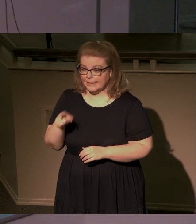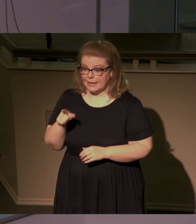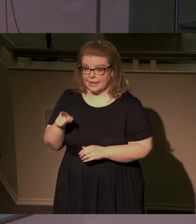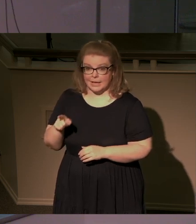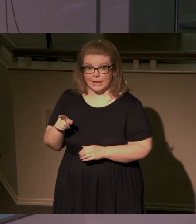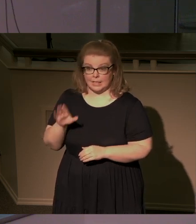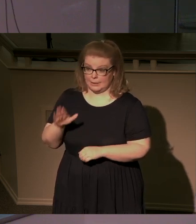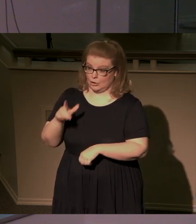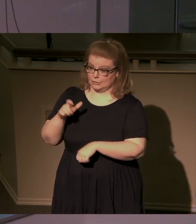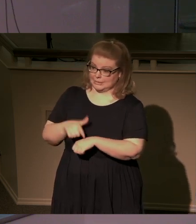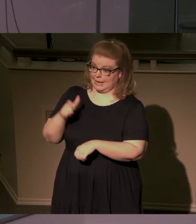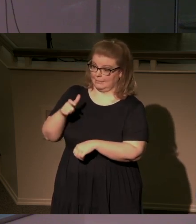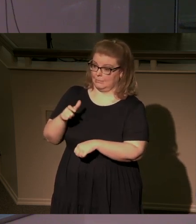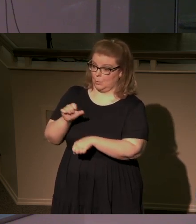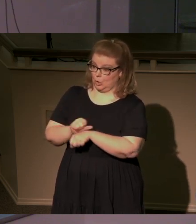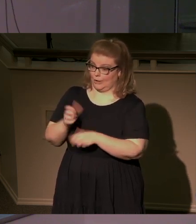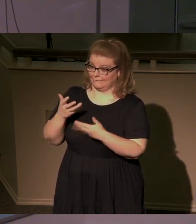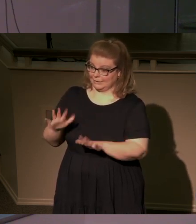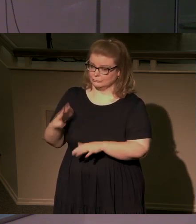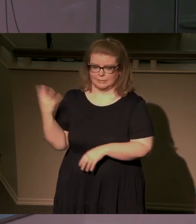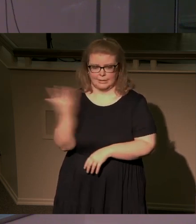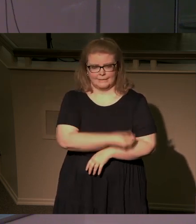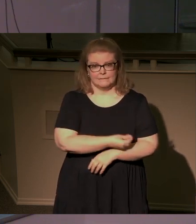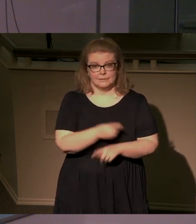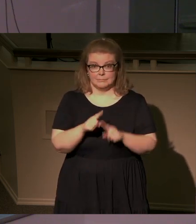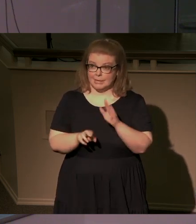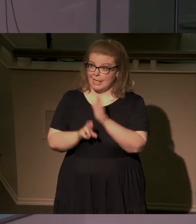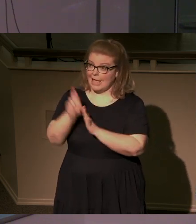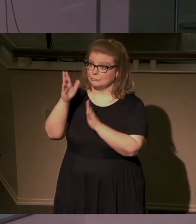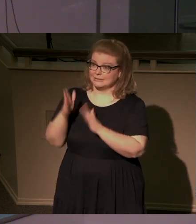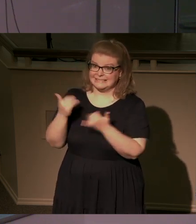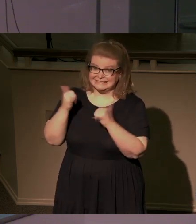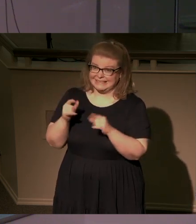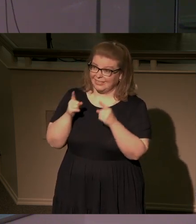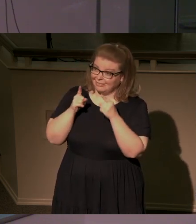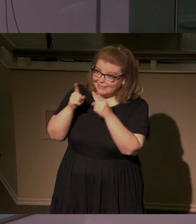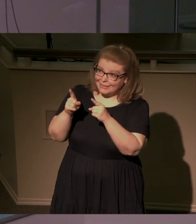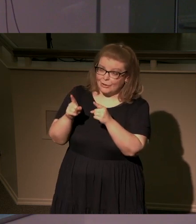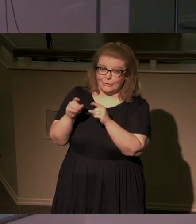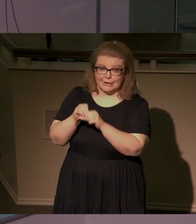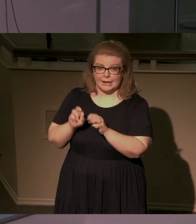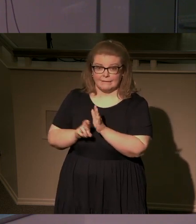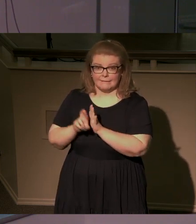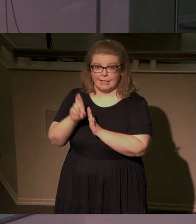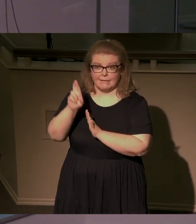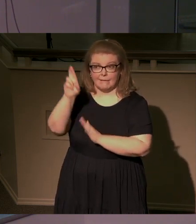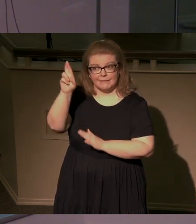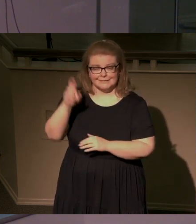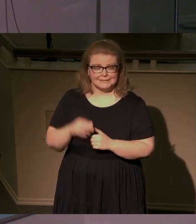go home while the astronauts continue to make their flight.